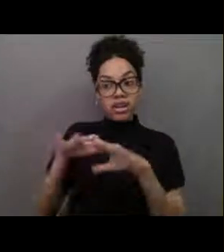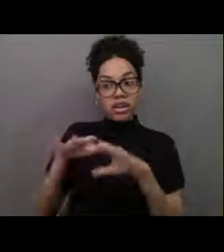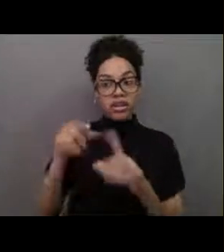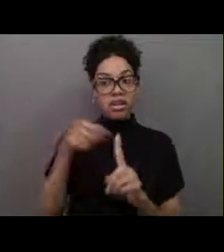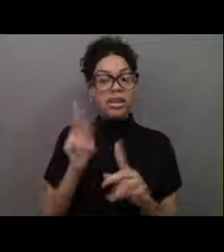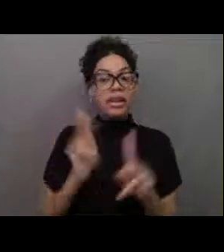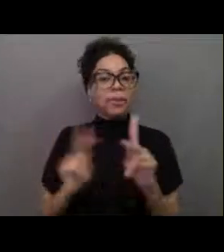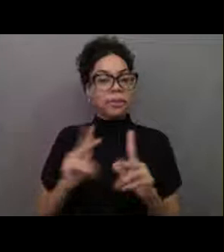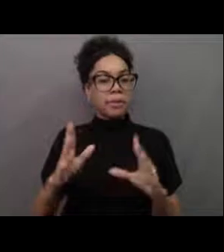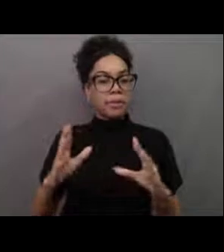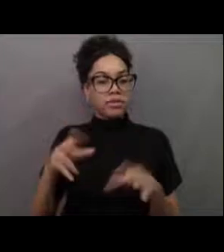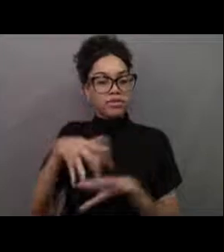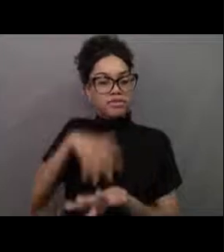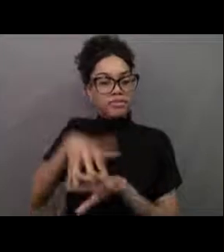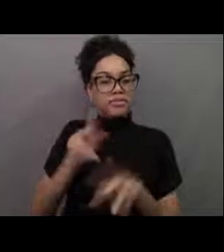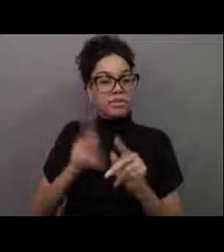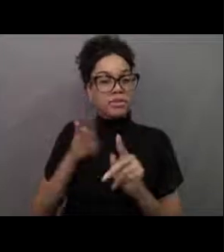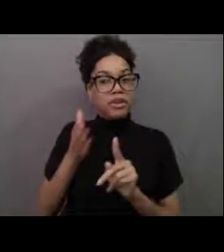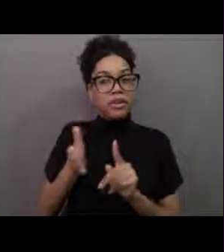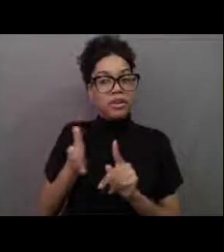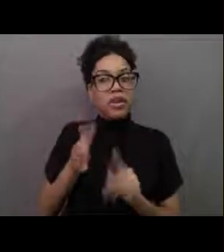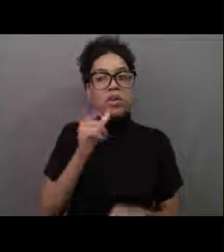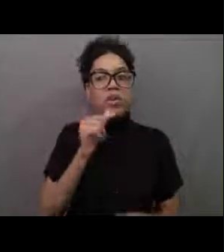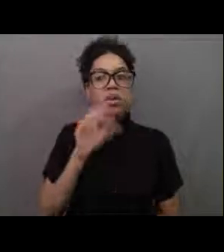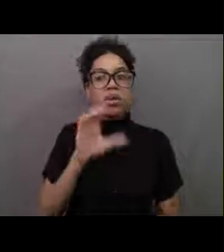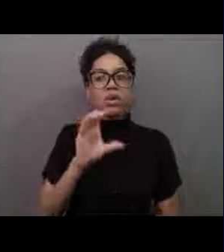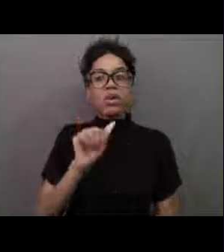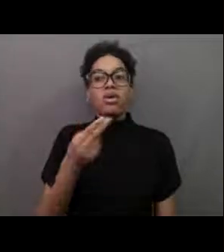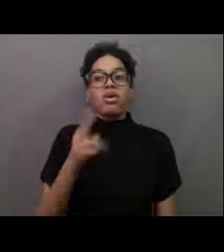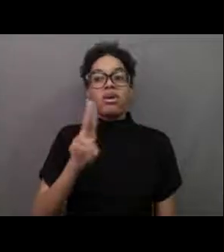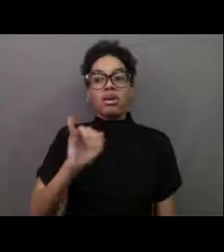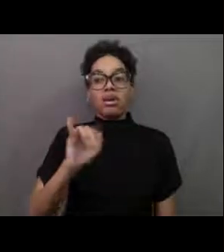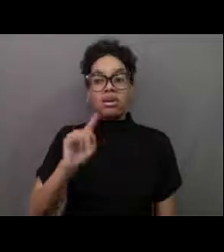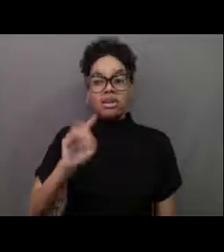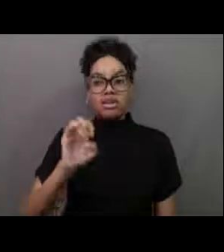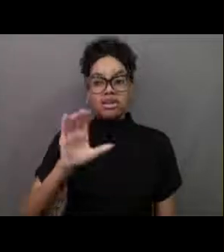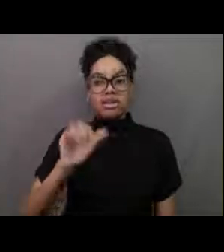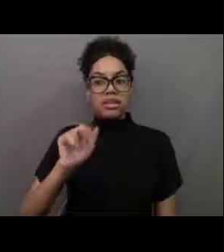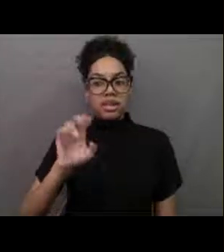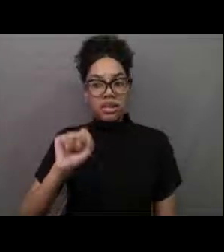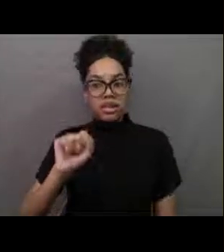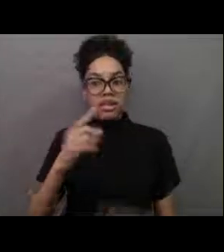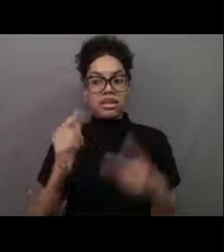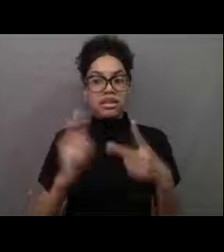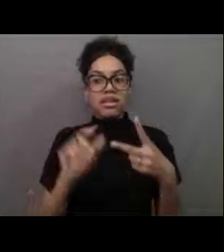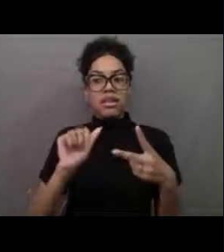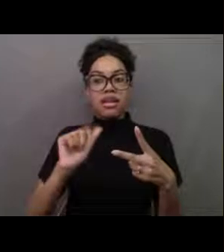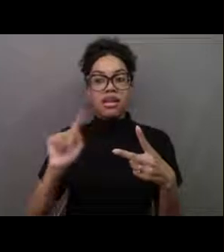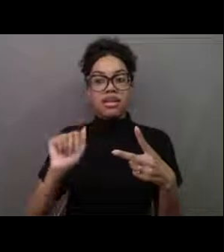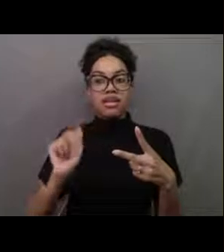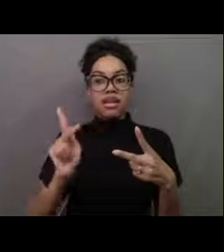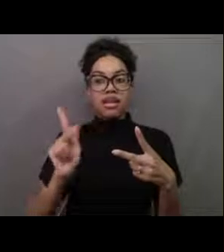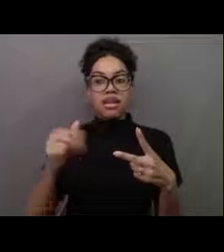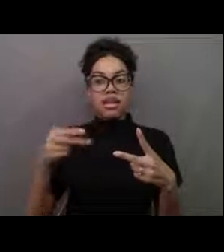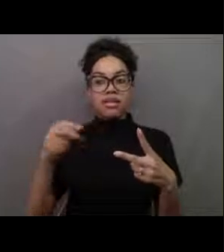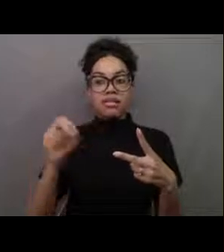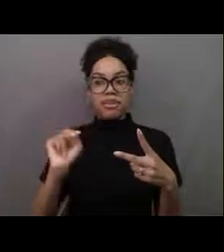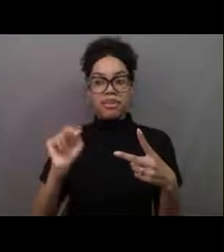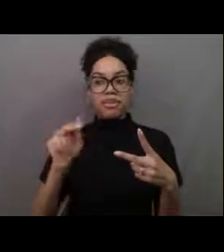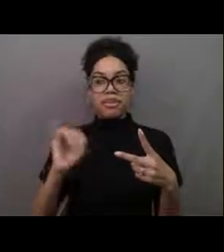Kowawiltikan and the Atacapa Ishak and the Karankawa. We are hosting this webinar from